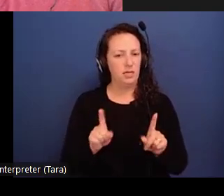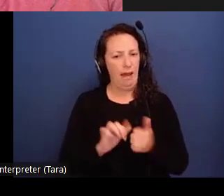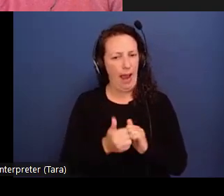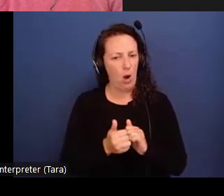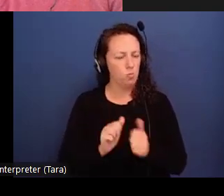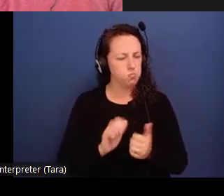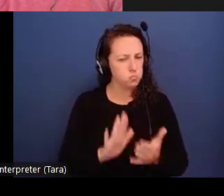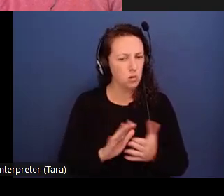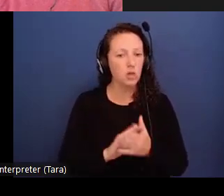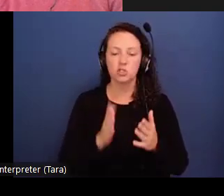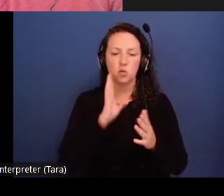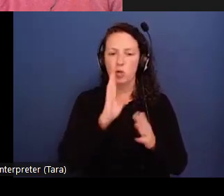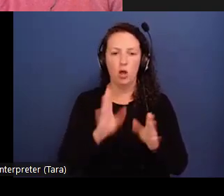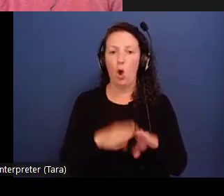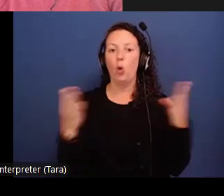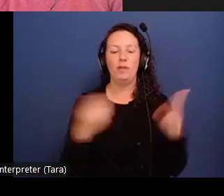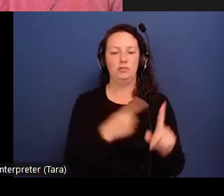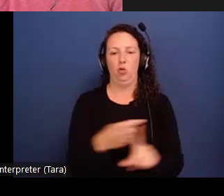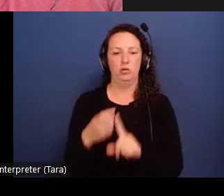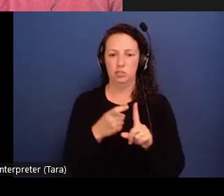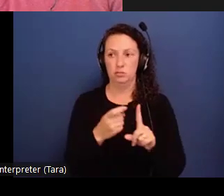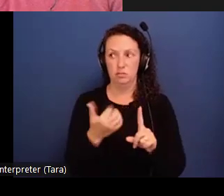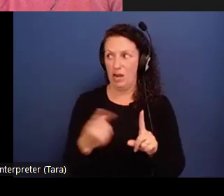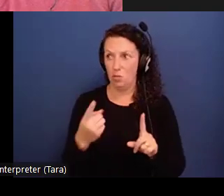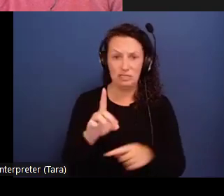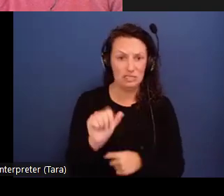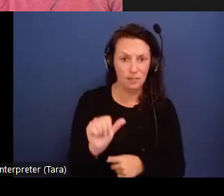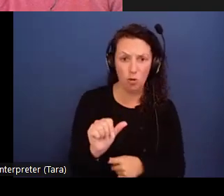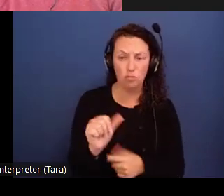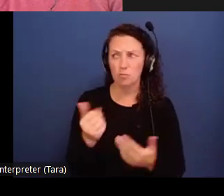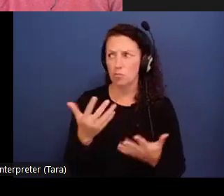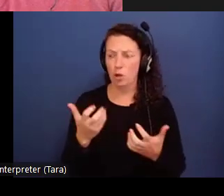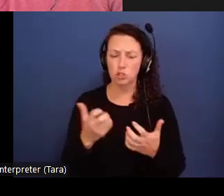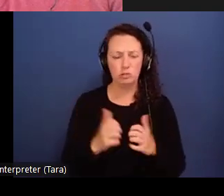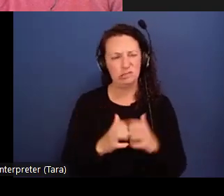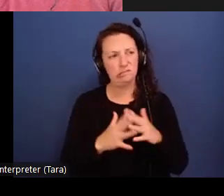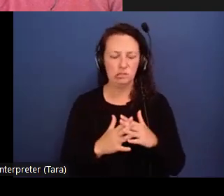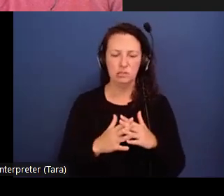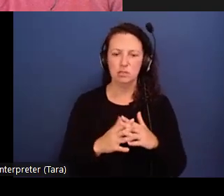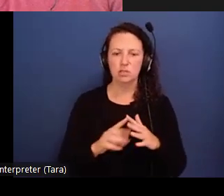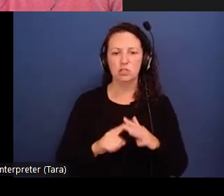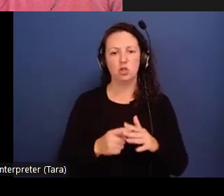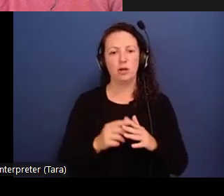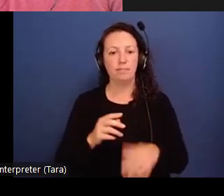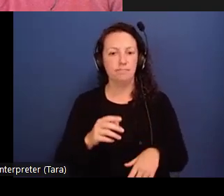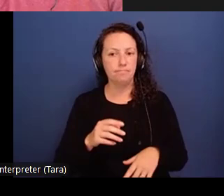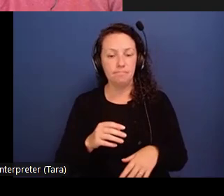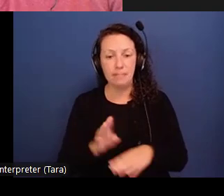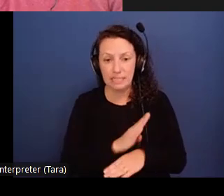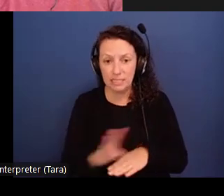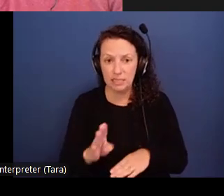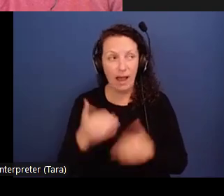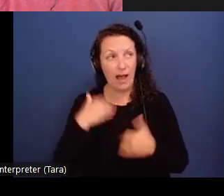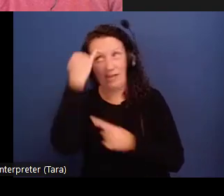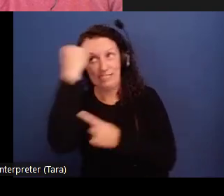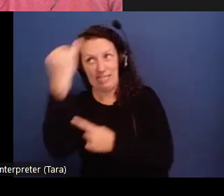for everyone. So anyone who's disabled and who wants to start a startup business and they have a startup idea, we help them validate